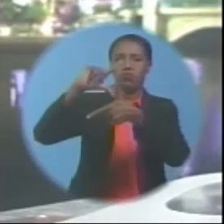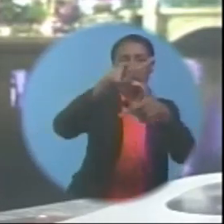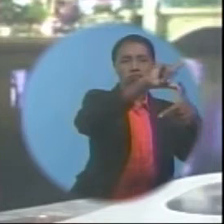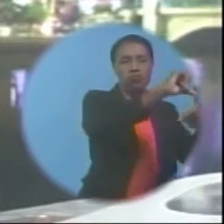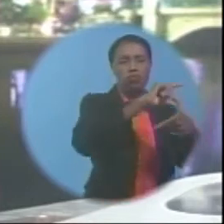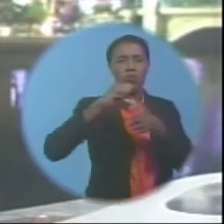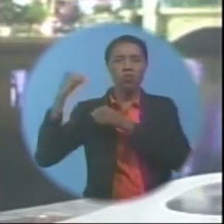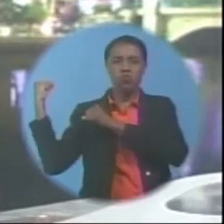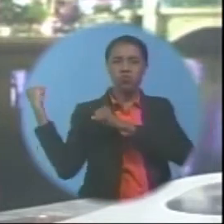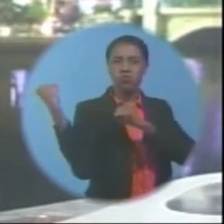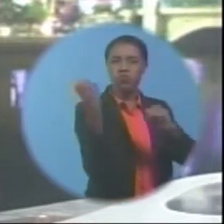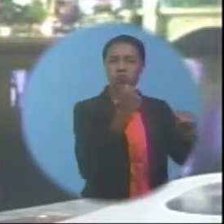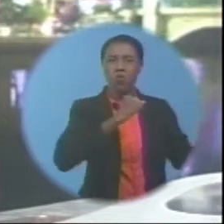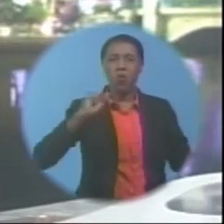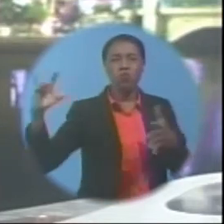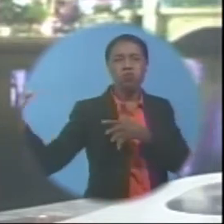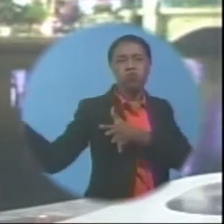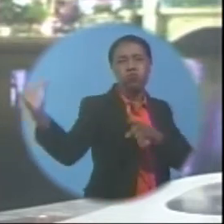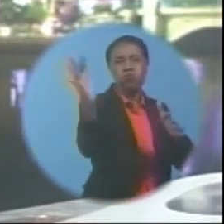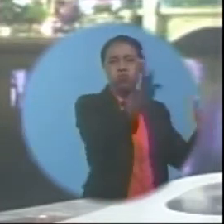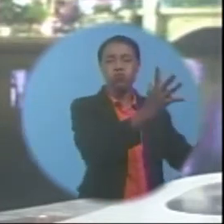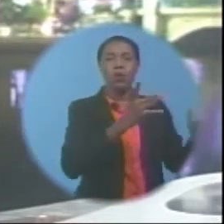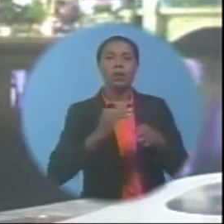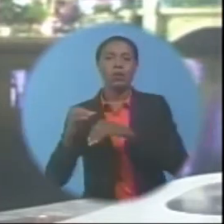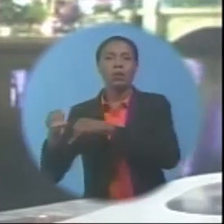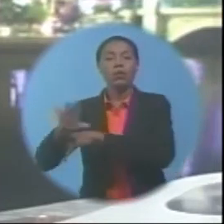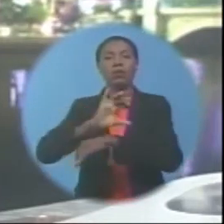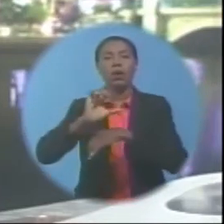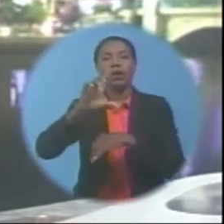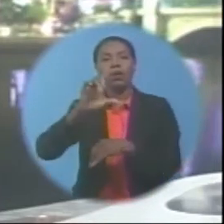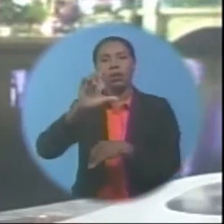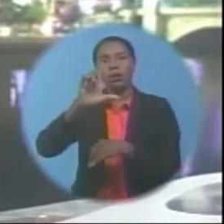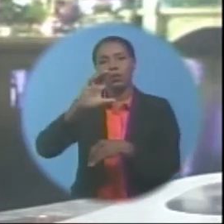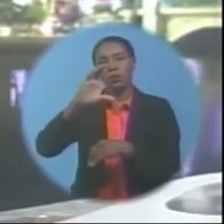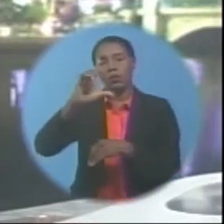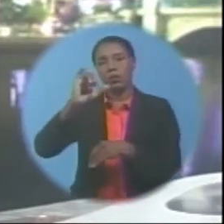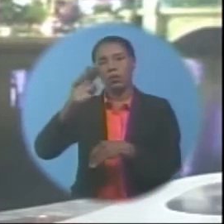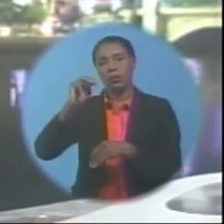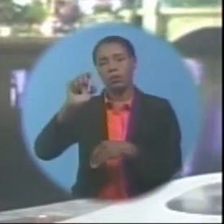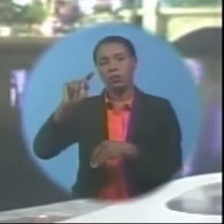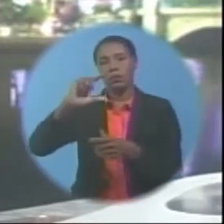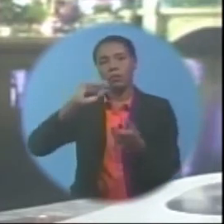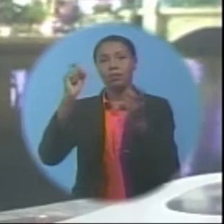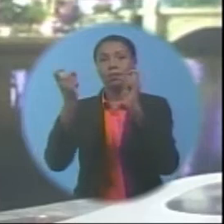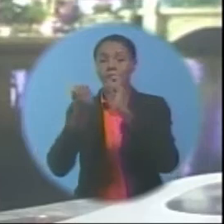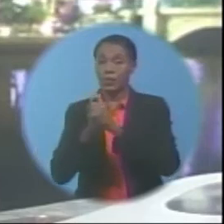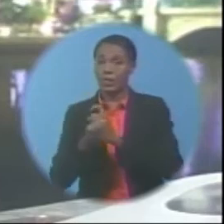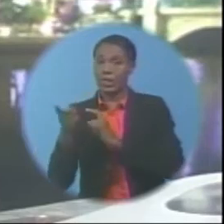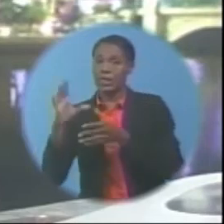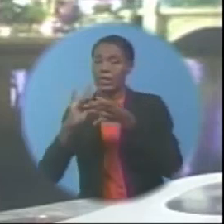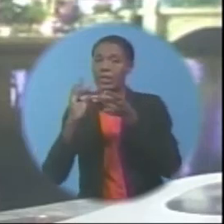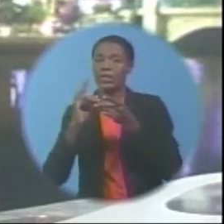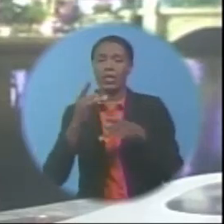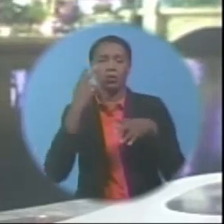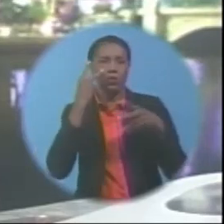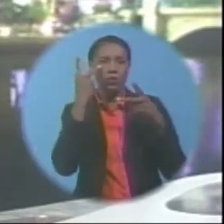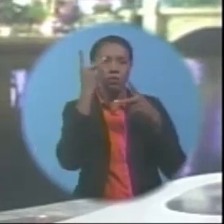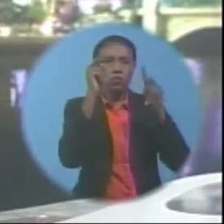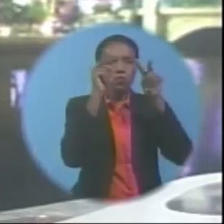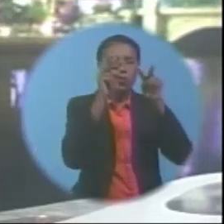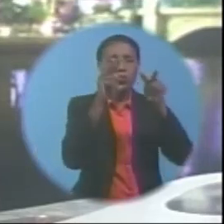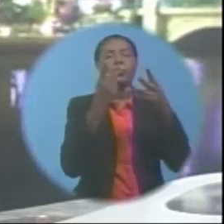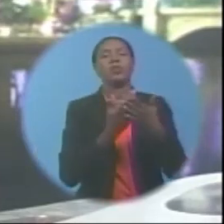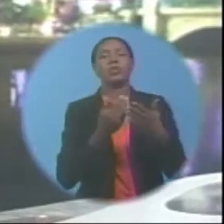been influenced by climate change. And Mr. Jackson says as the region looks toward building resilience, these types